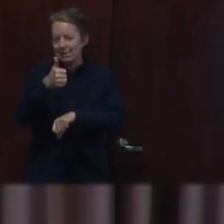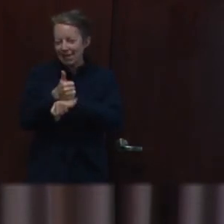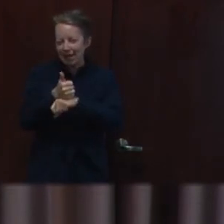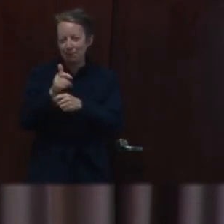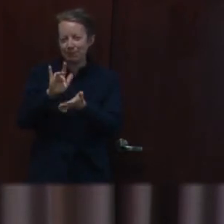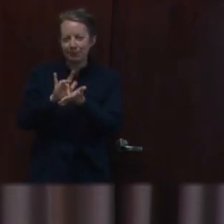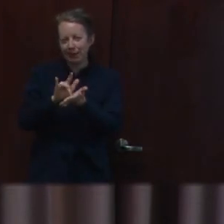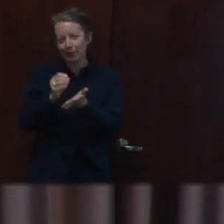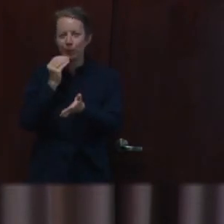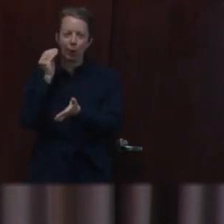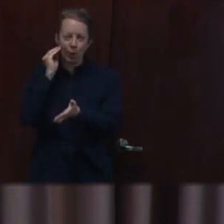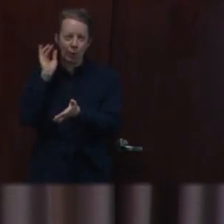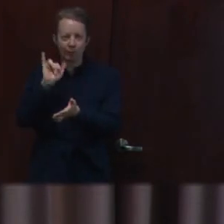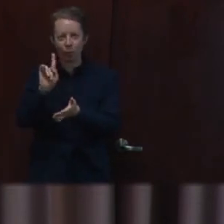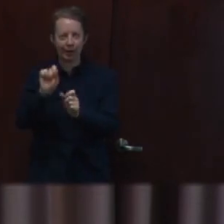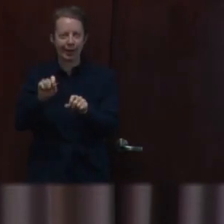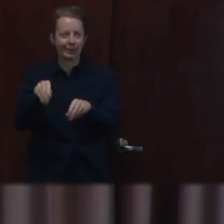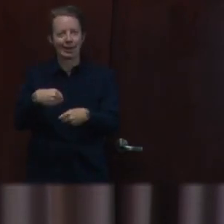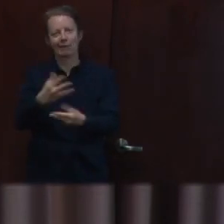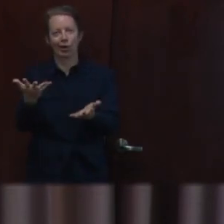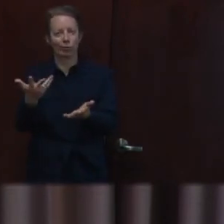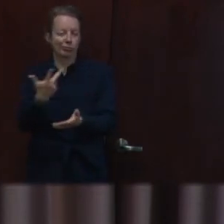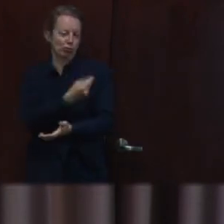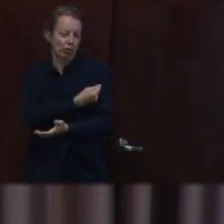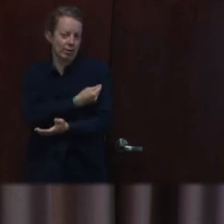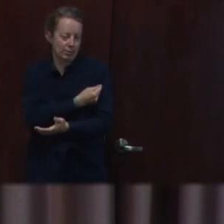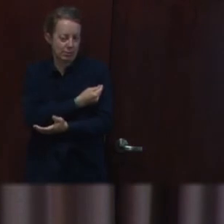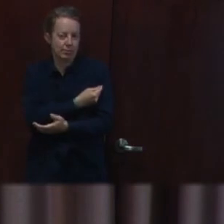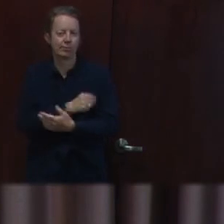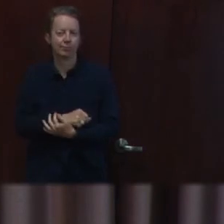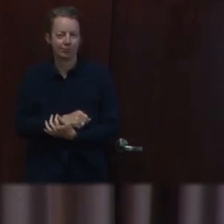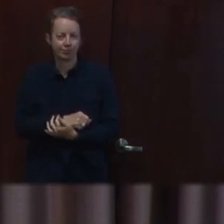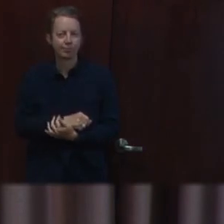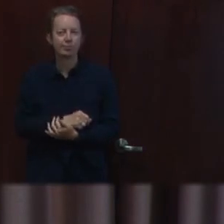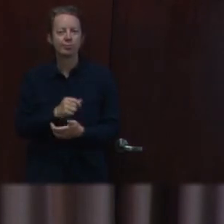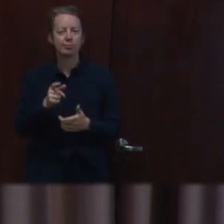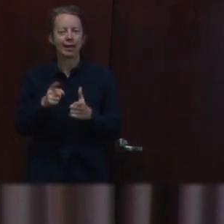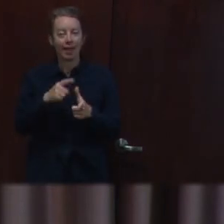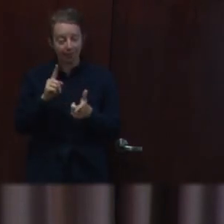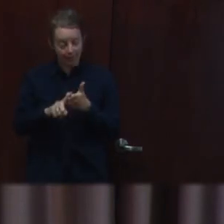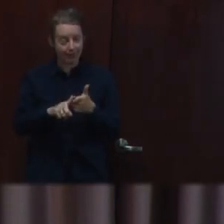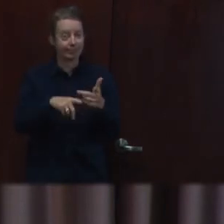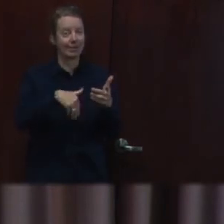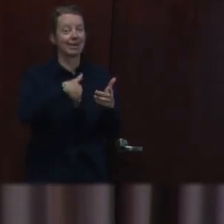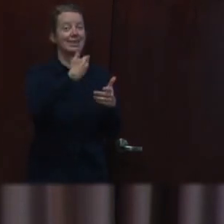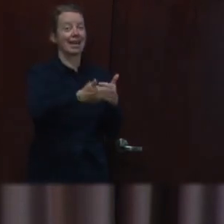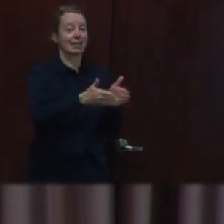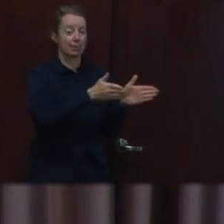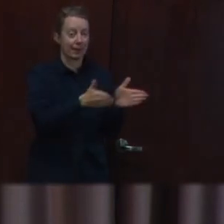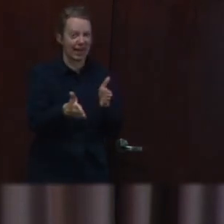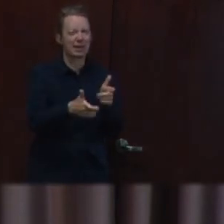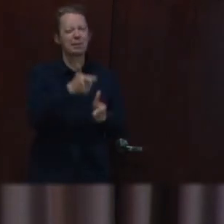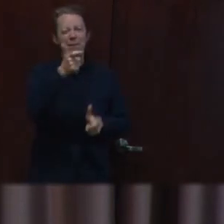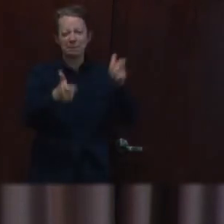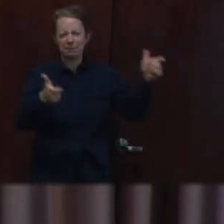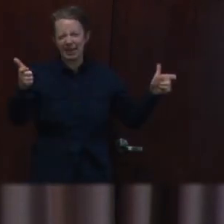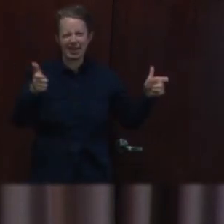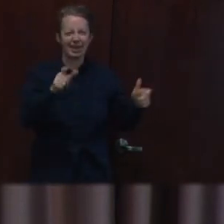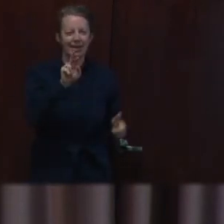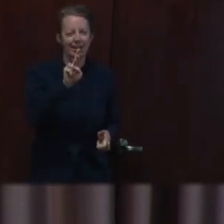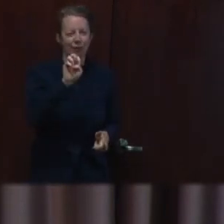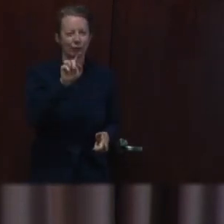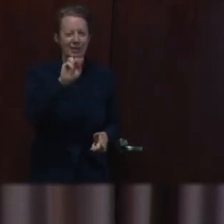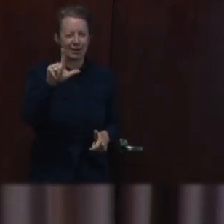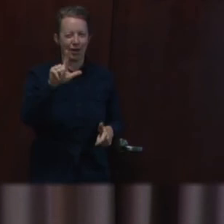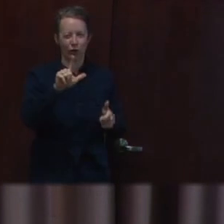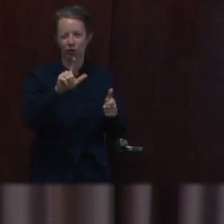can happen too. And then the plan is to go into the large retail pharmacies. I can ask the state